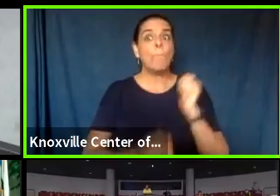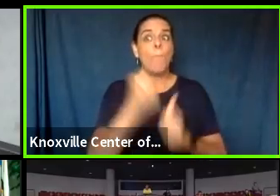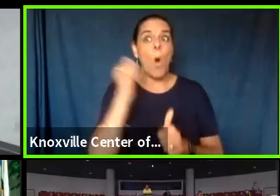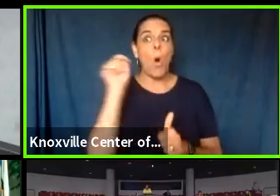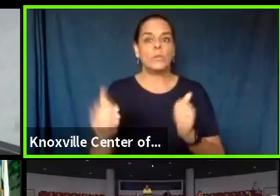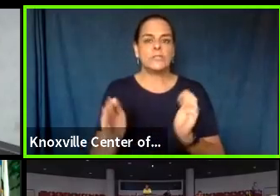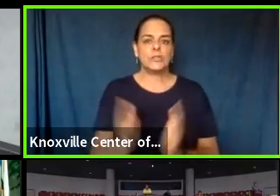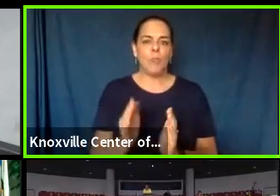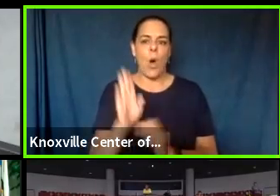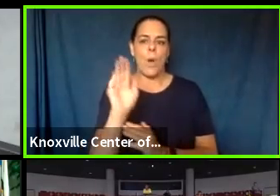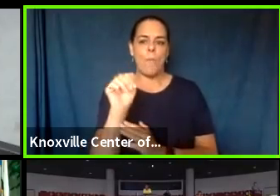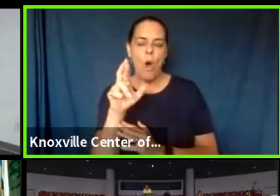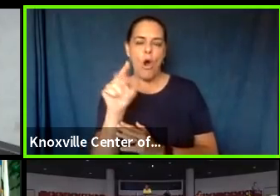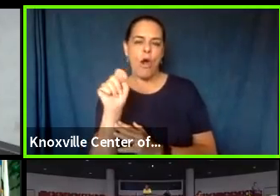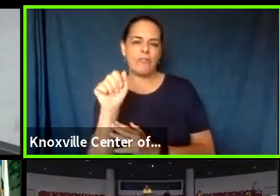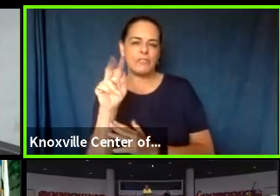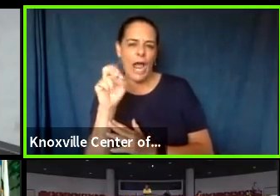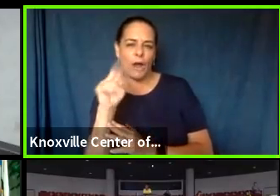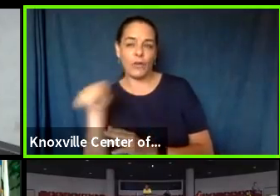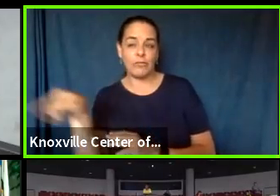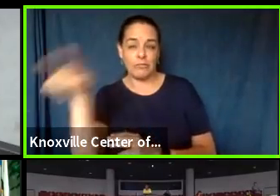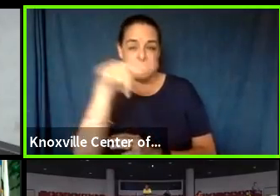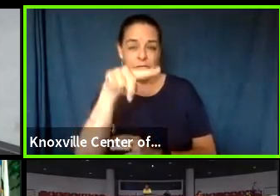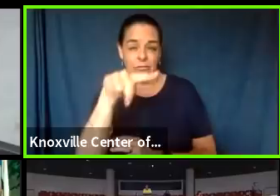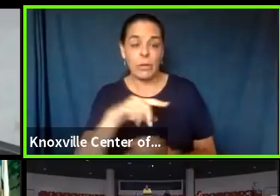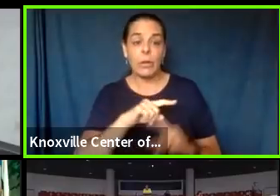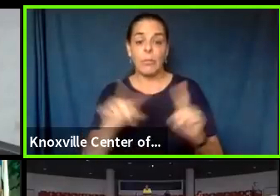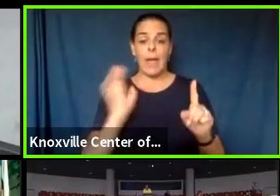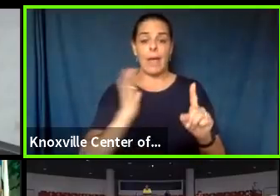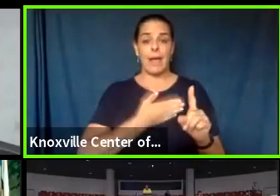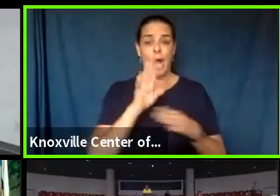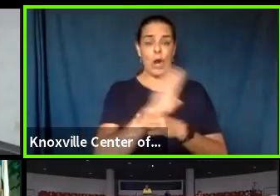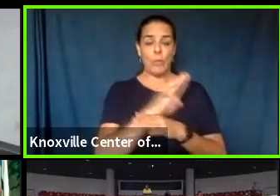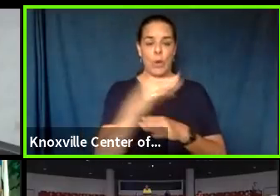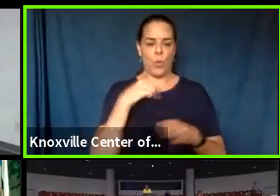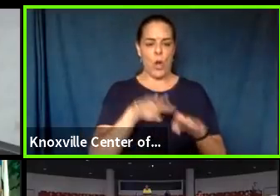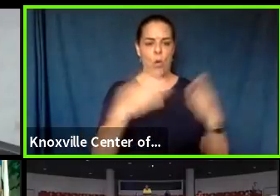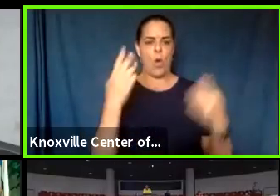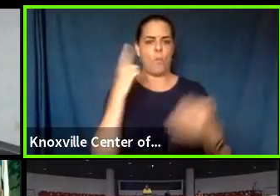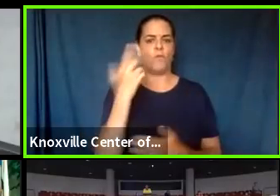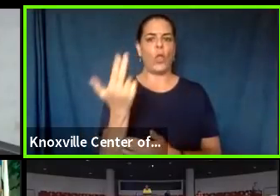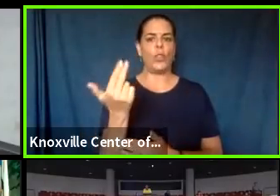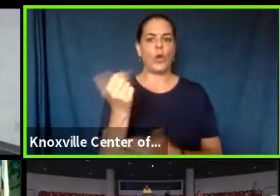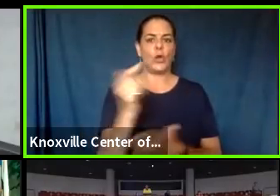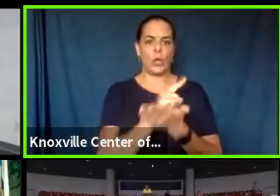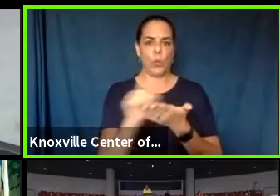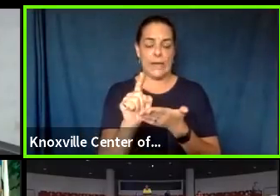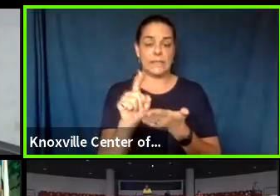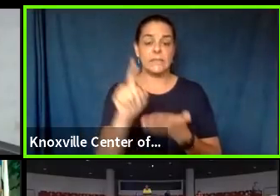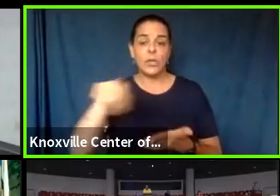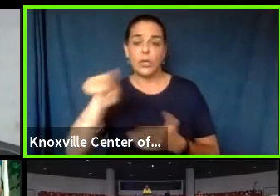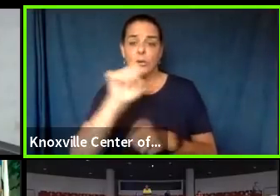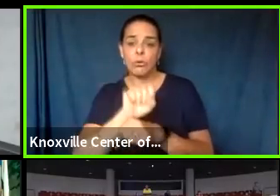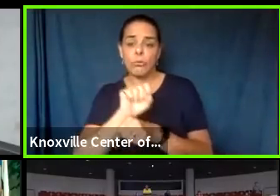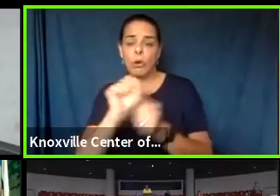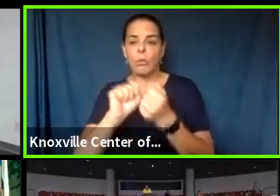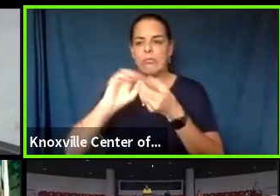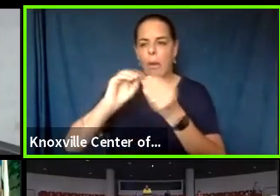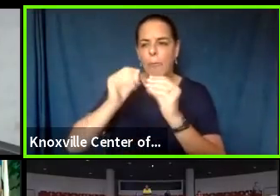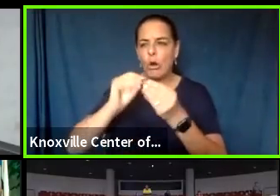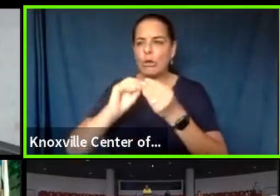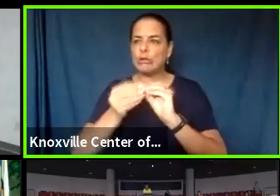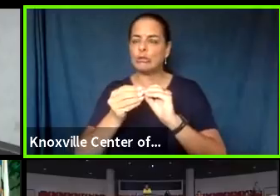However, our business, when we were open for 13 weeks, you all work with statistics and